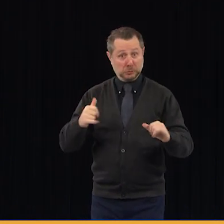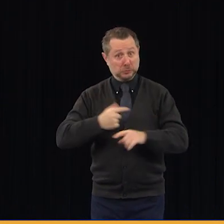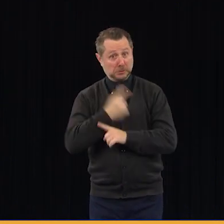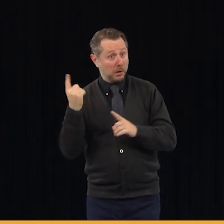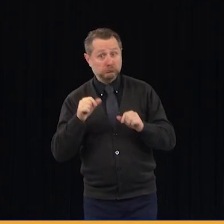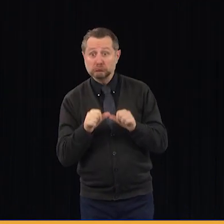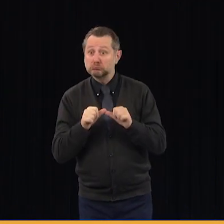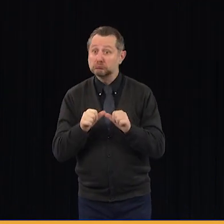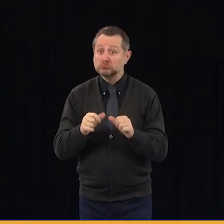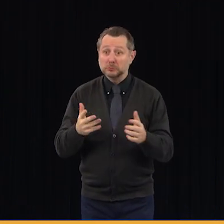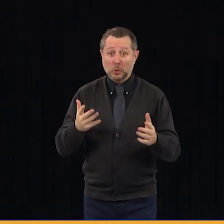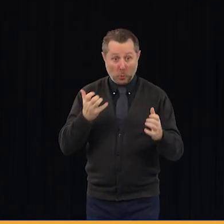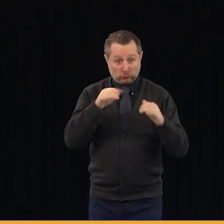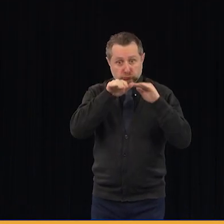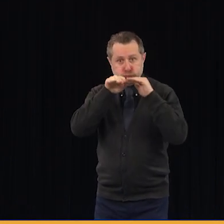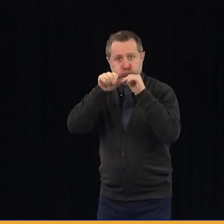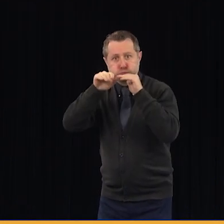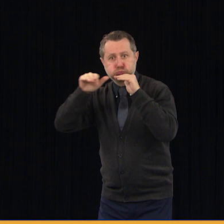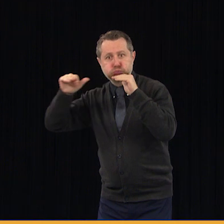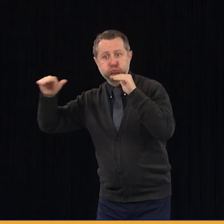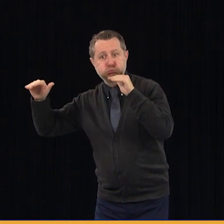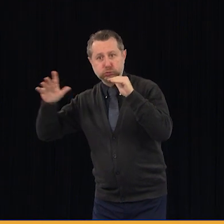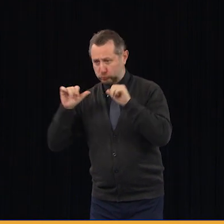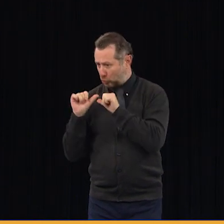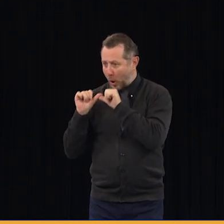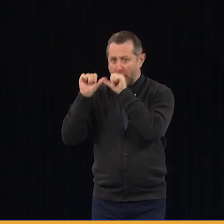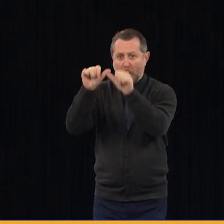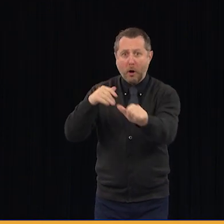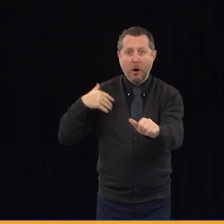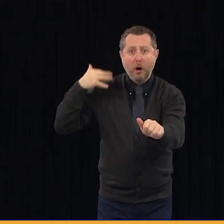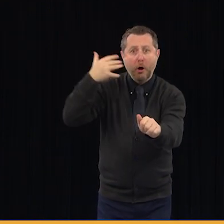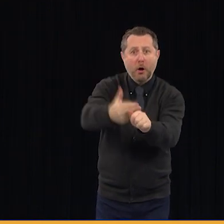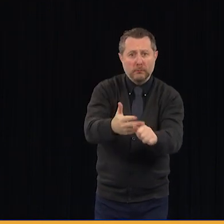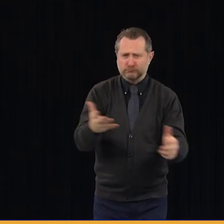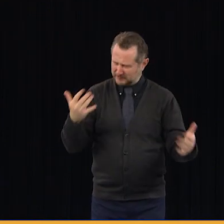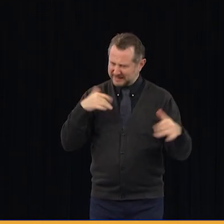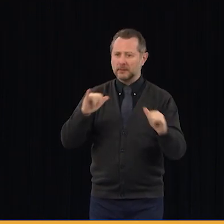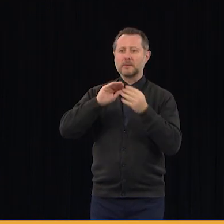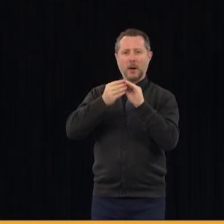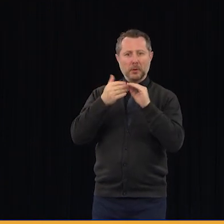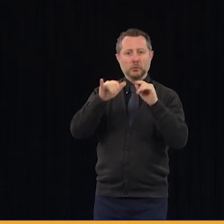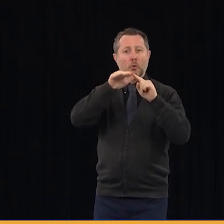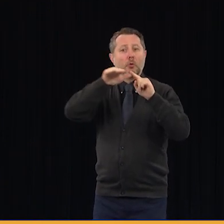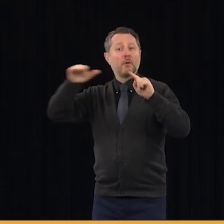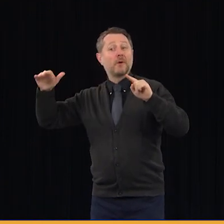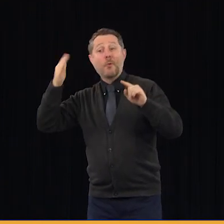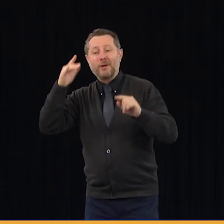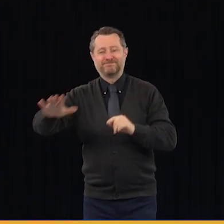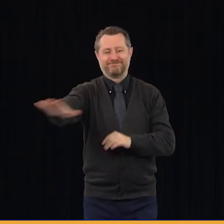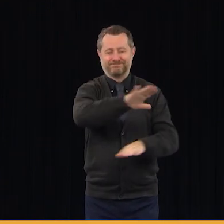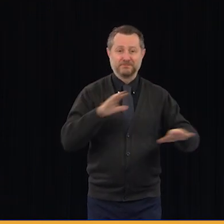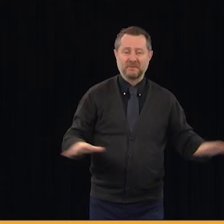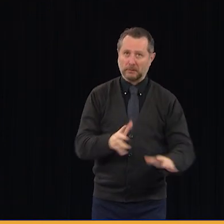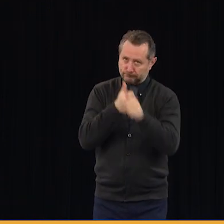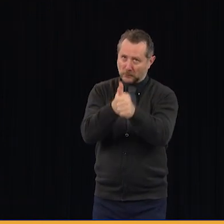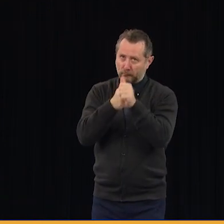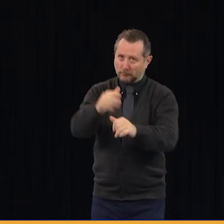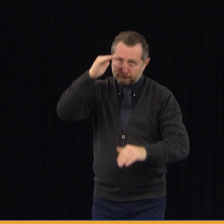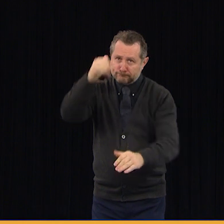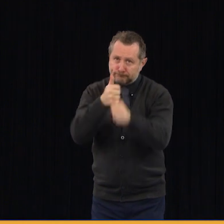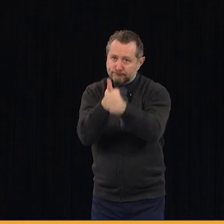flatten the curve. We are flattening the curve by what we're doing, and we're flattening the curve so